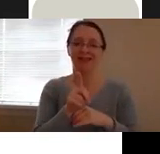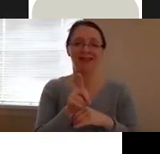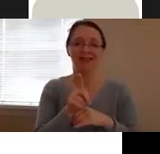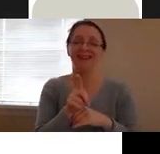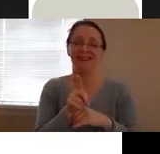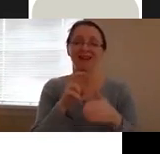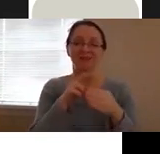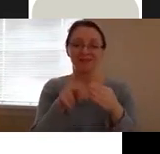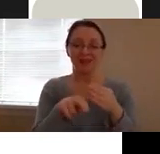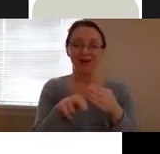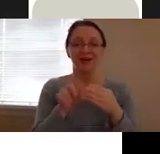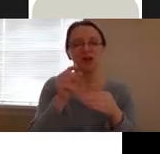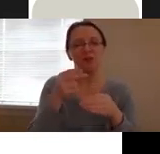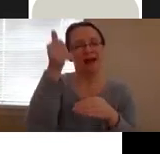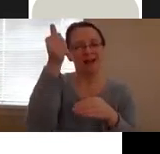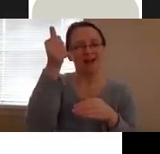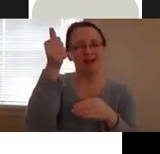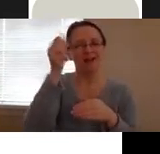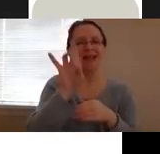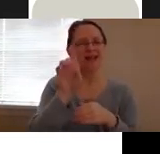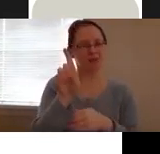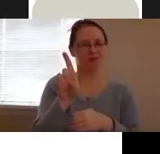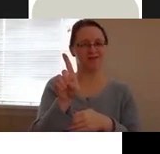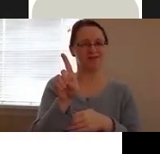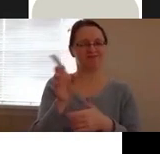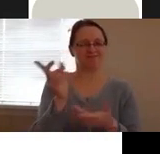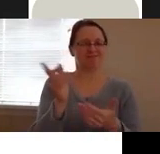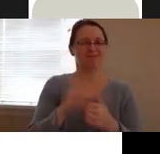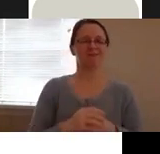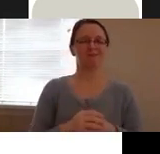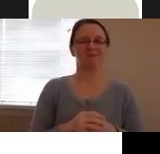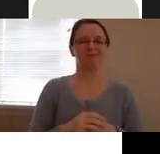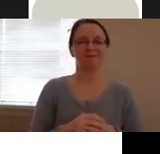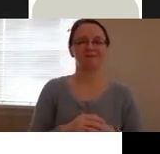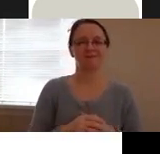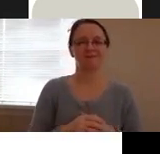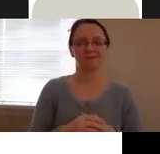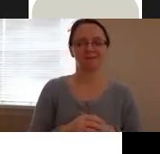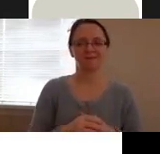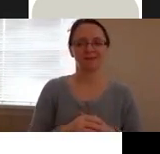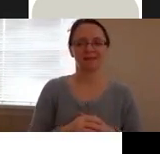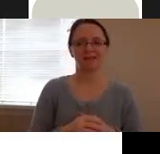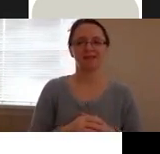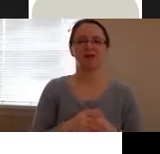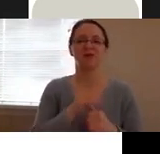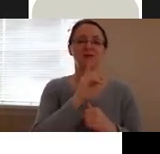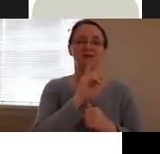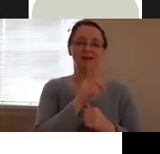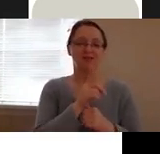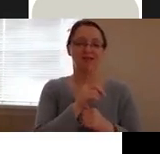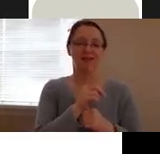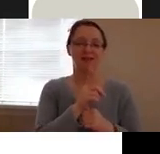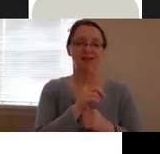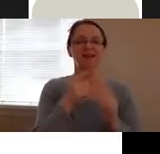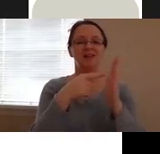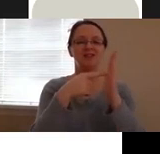the correlation is slightly higher. It's actually 81% with the total UPDRS. So in fact, it is